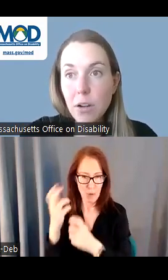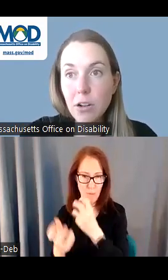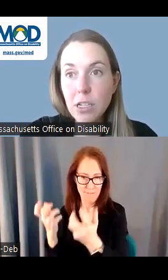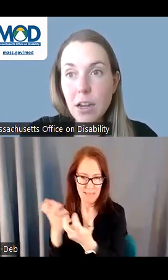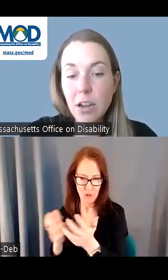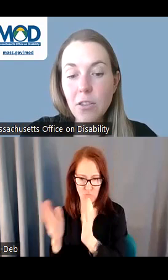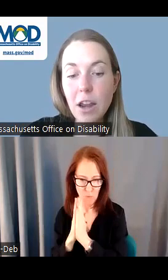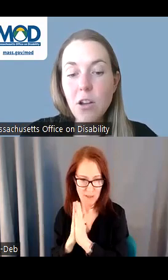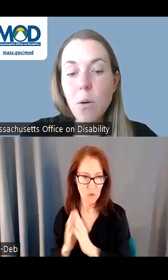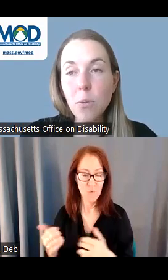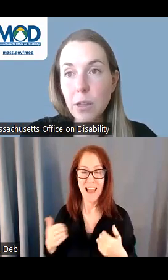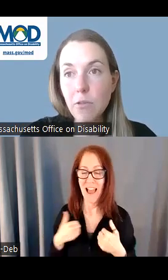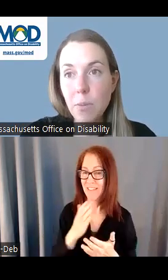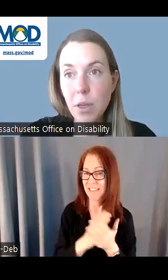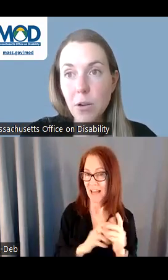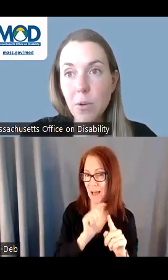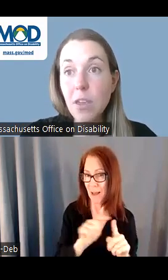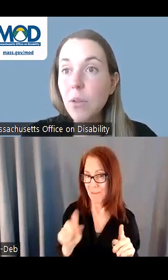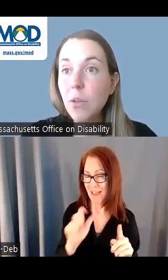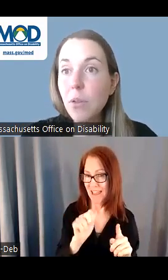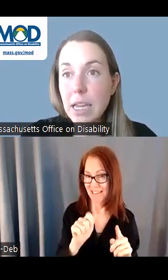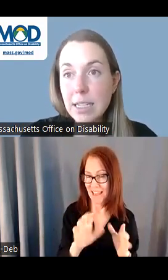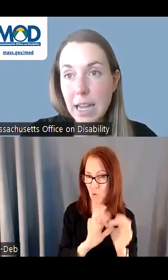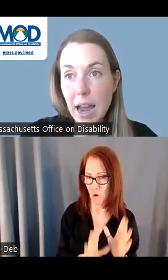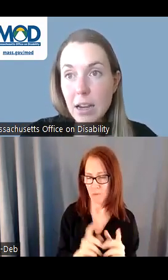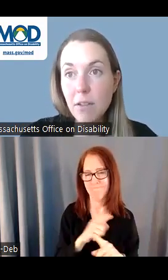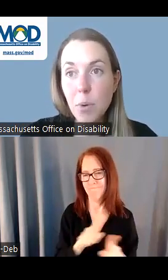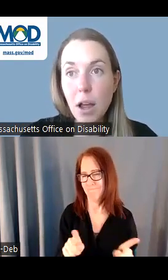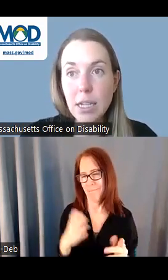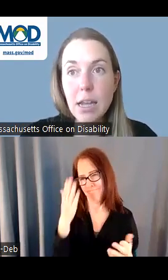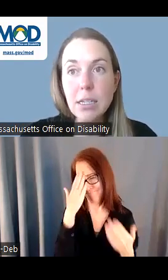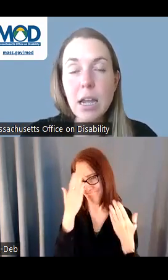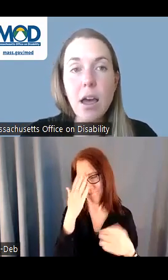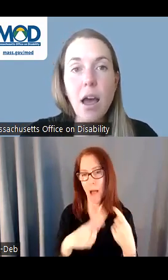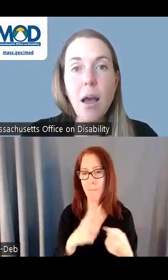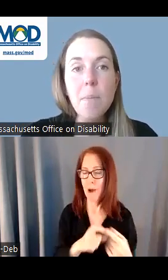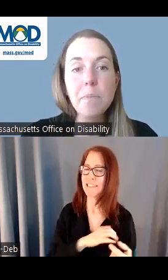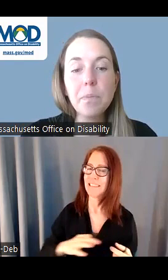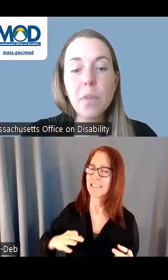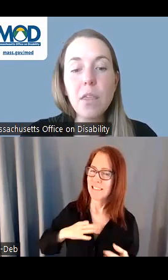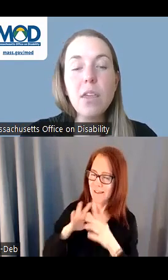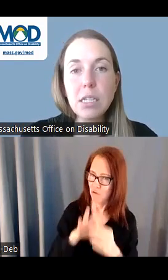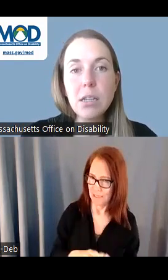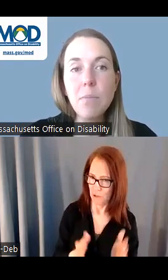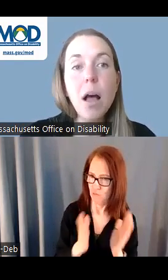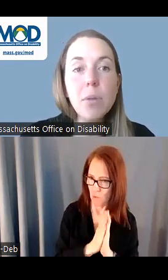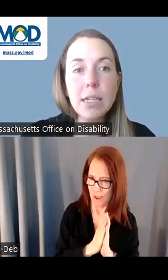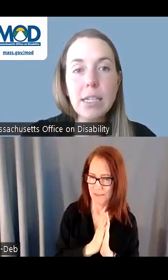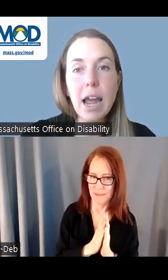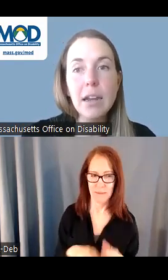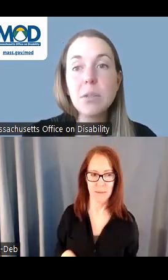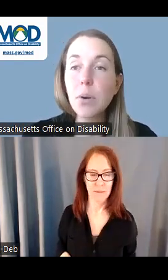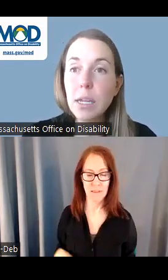ADA coordinators on here that I know are really familiar with the employee side of the process. This